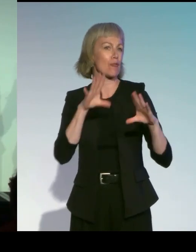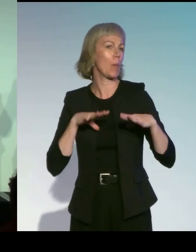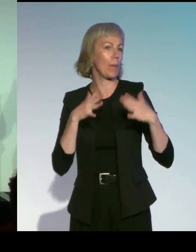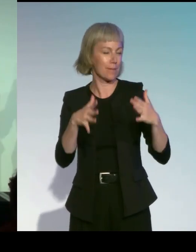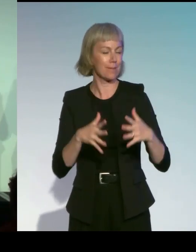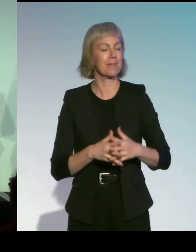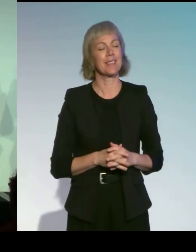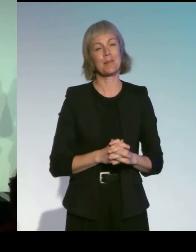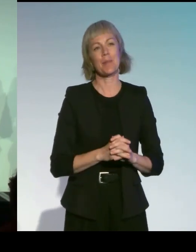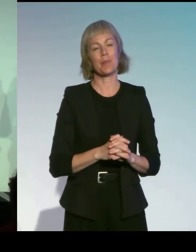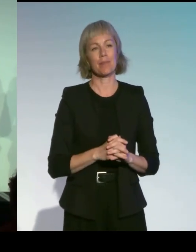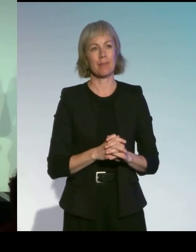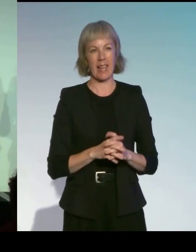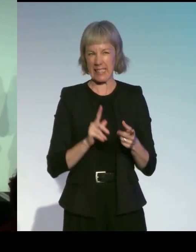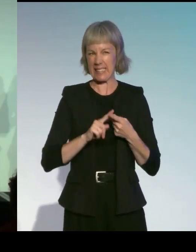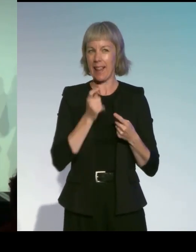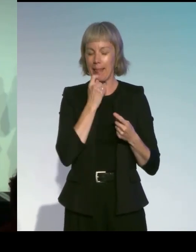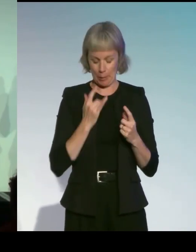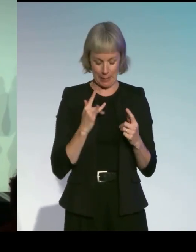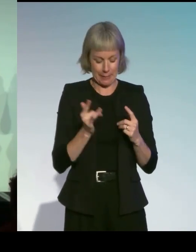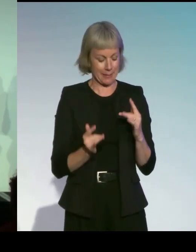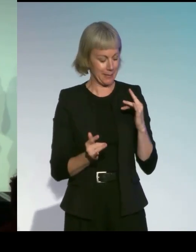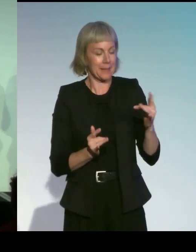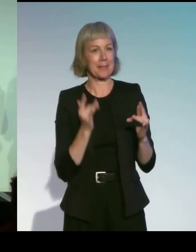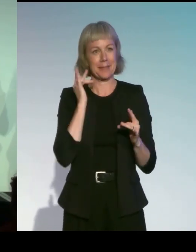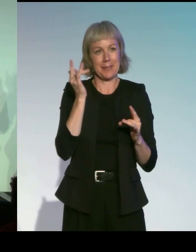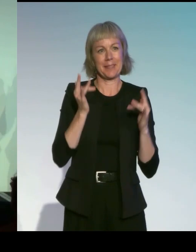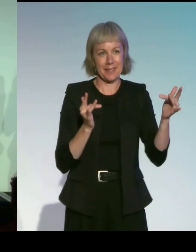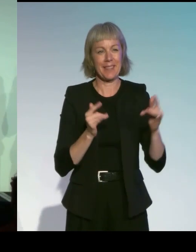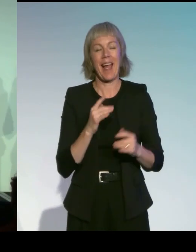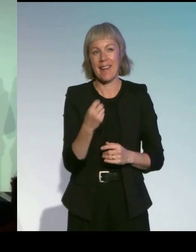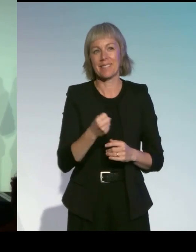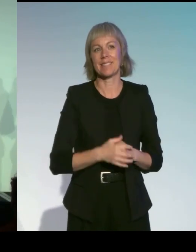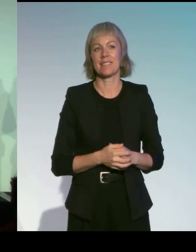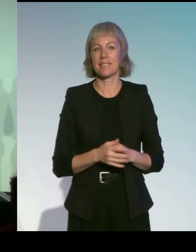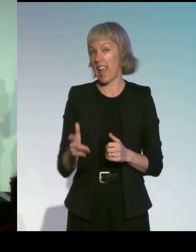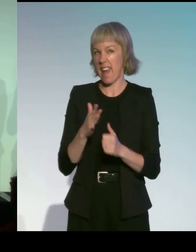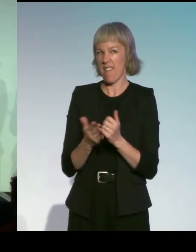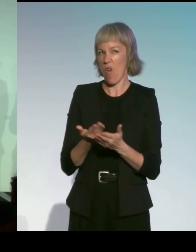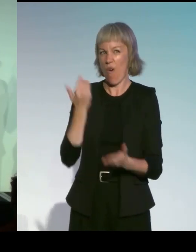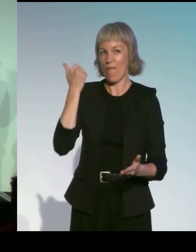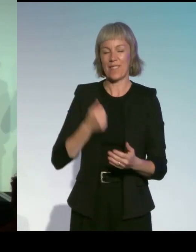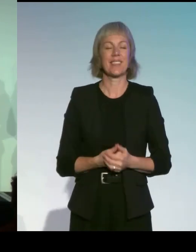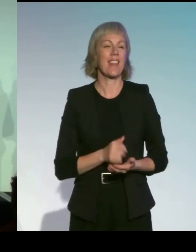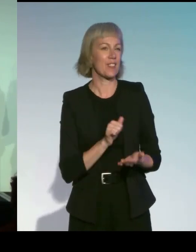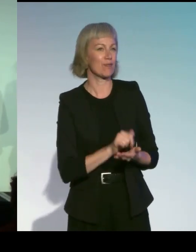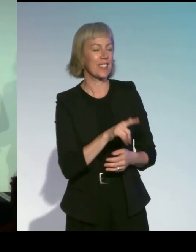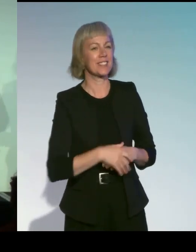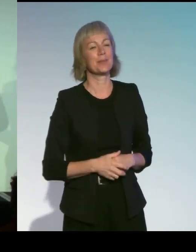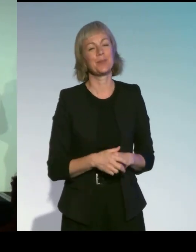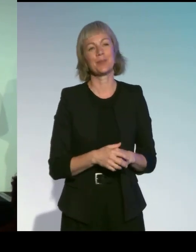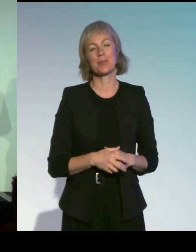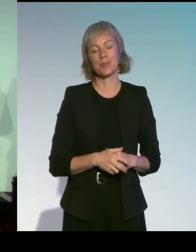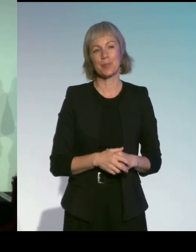I mean, it's still on me a little bit, but yeah. It never comes out. Yeah, it never does.